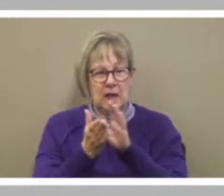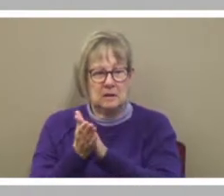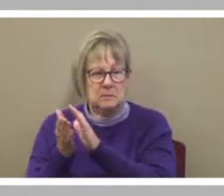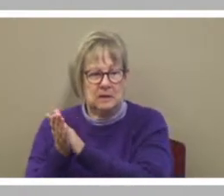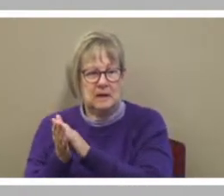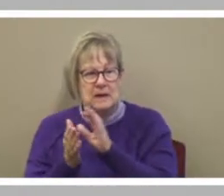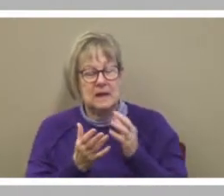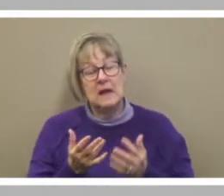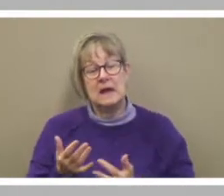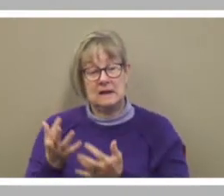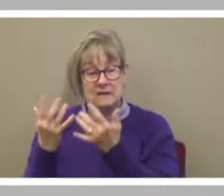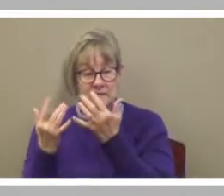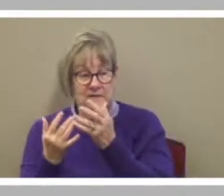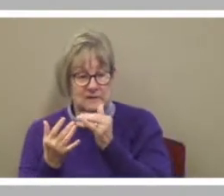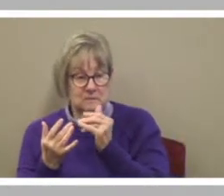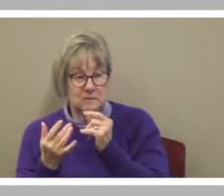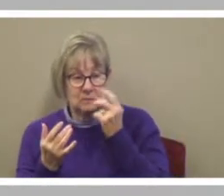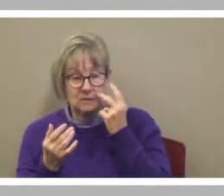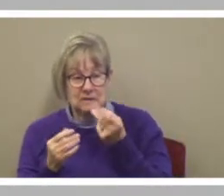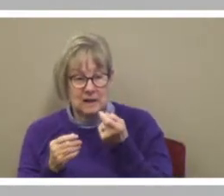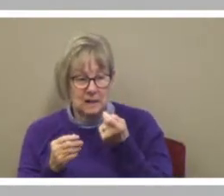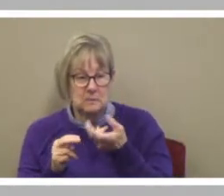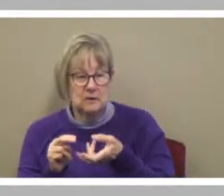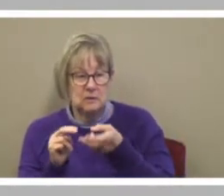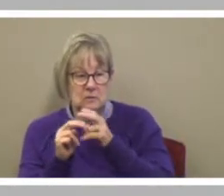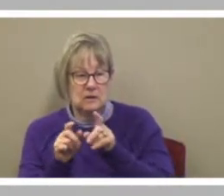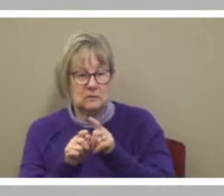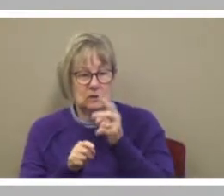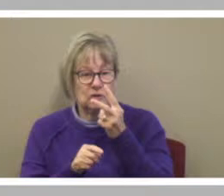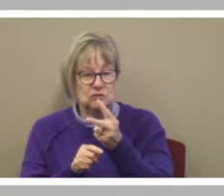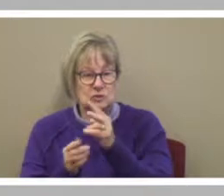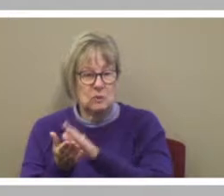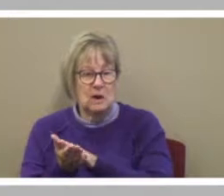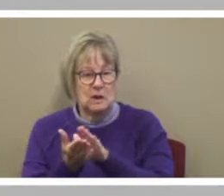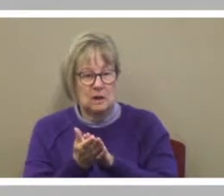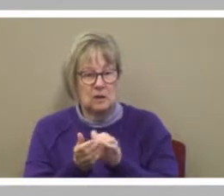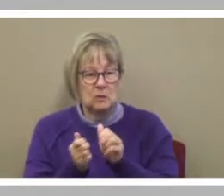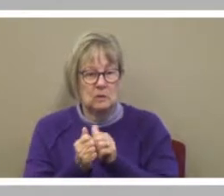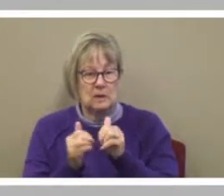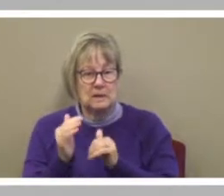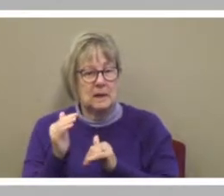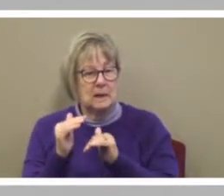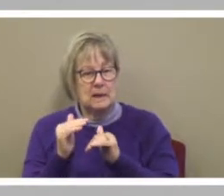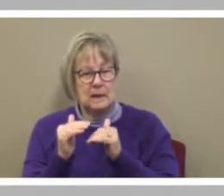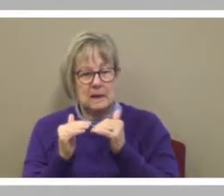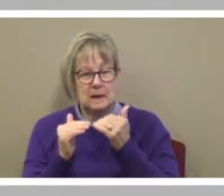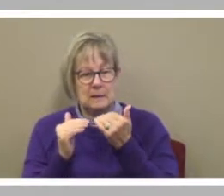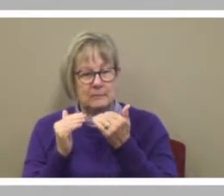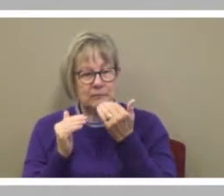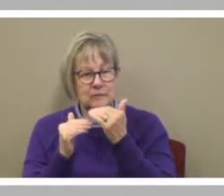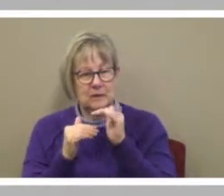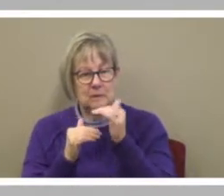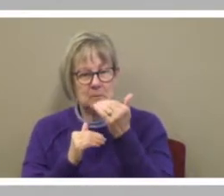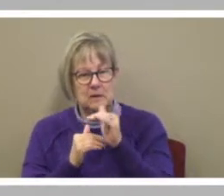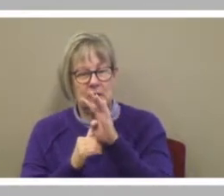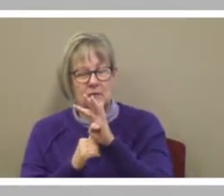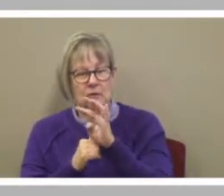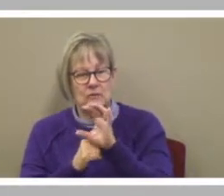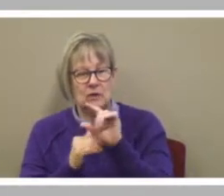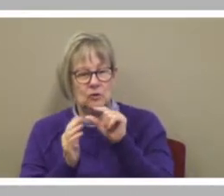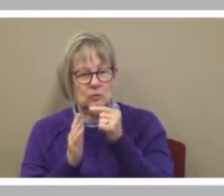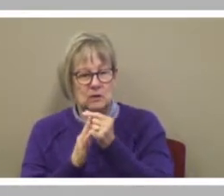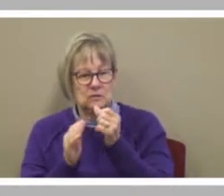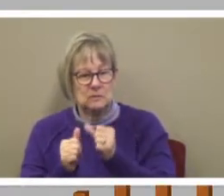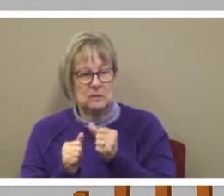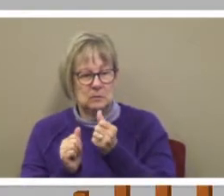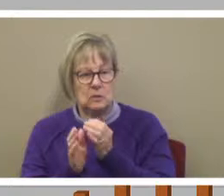increase, as well as we'll continue to see two academies with at least 45 graduates each year to be ready to open Fire Station